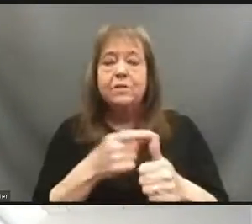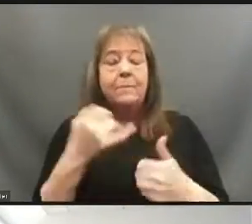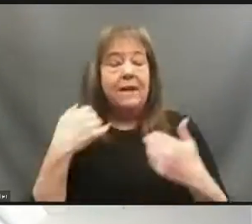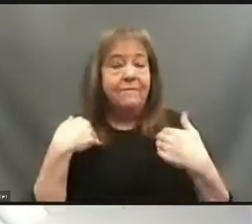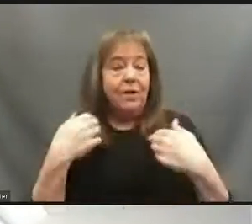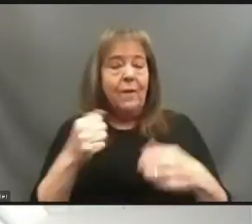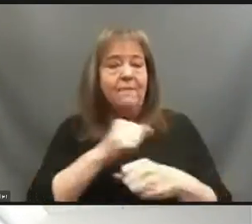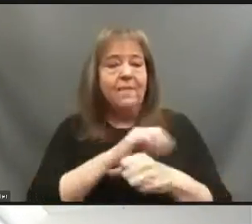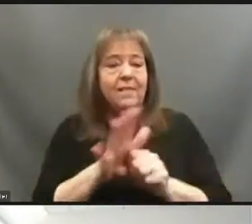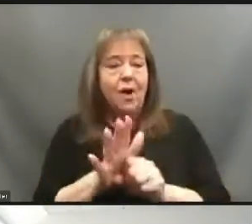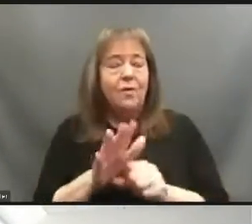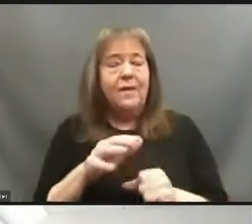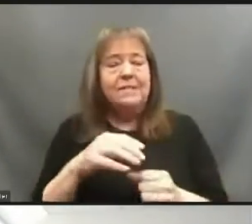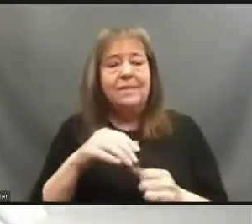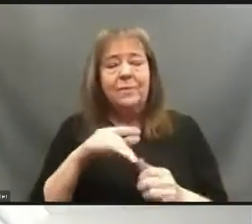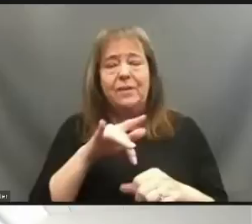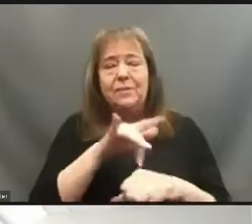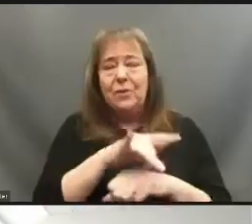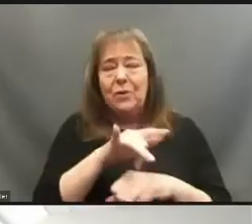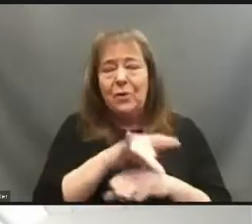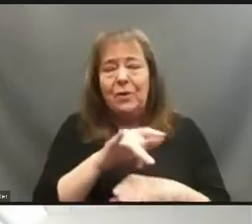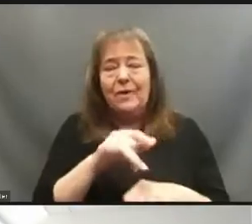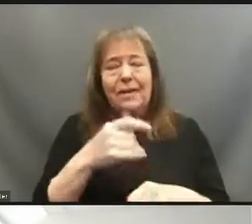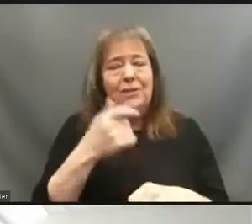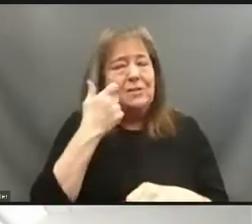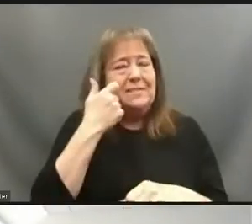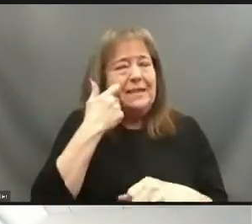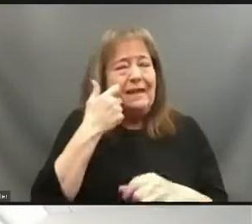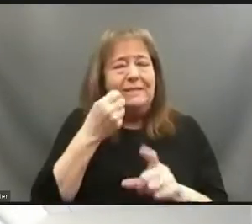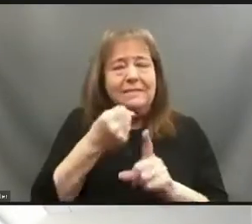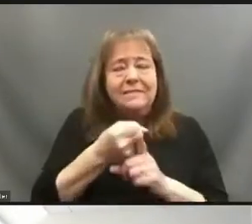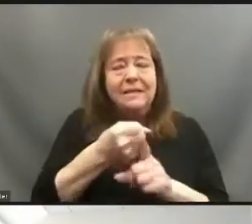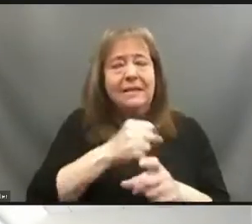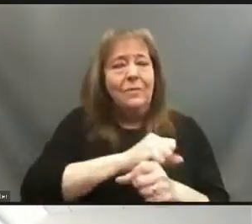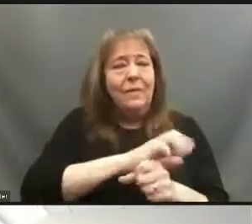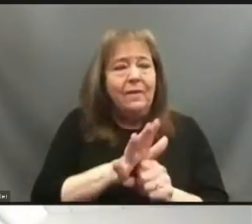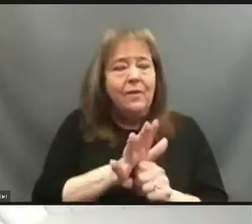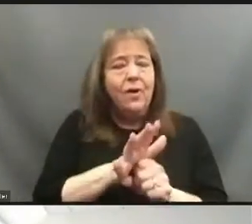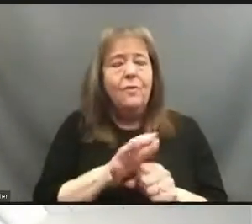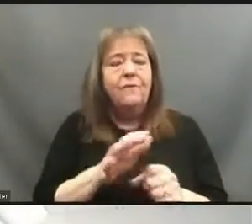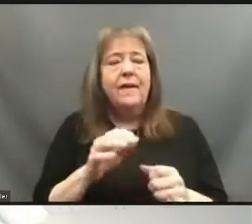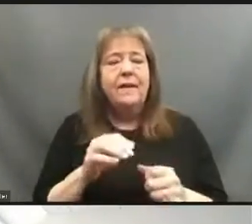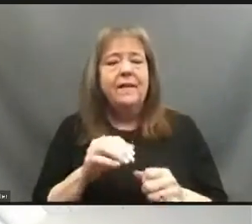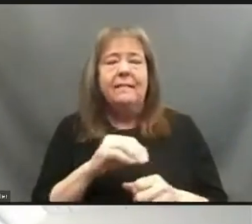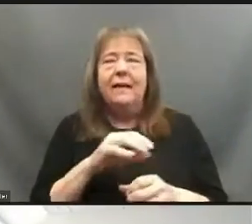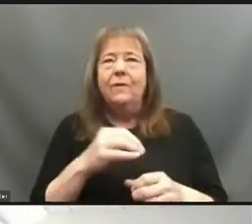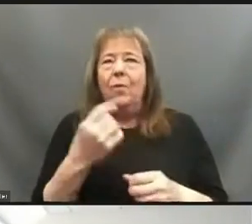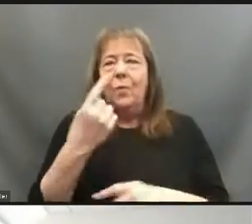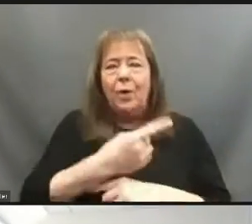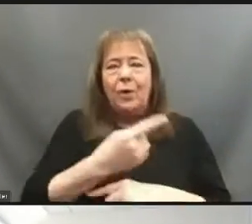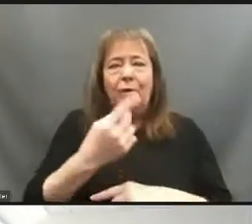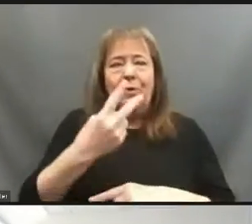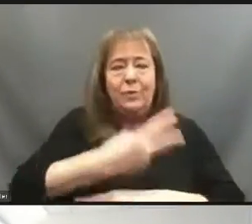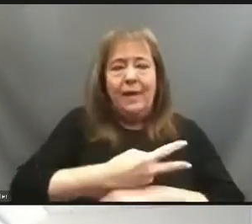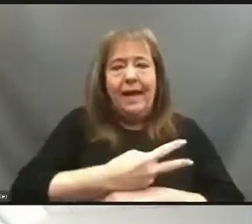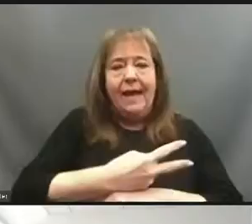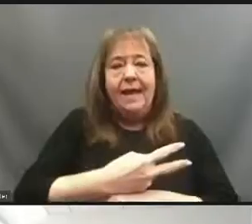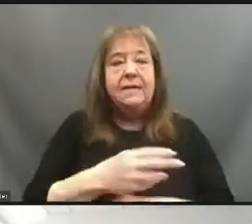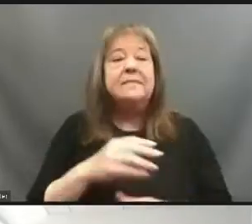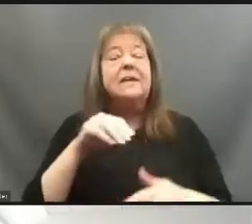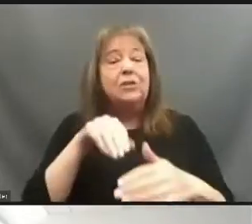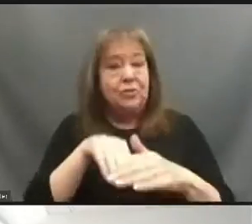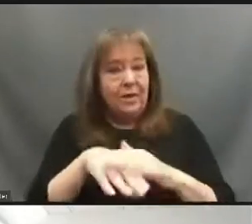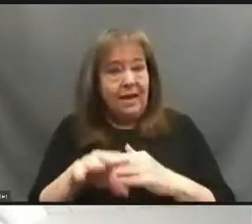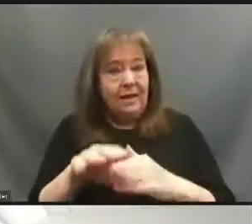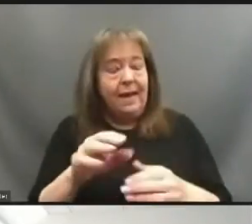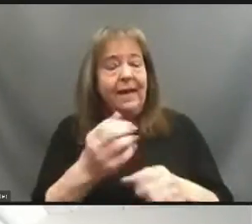the onset of the timing of your infection and your symptoms, most ideally within a couple of days. The sooner the better, once you know that or